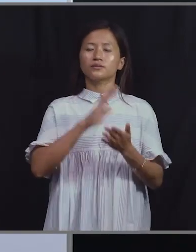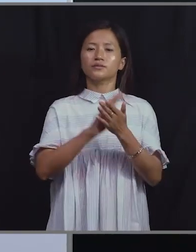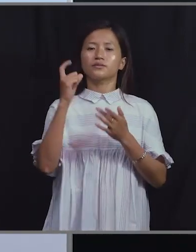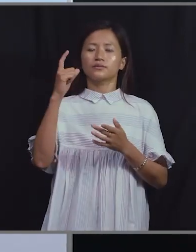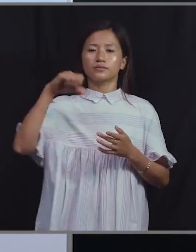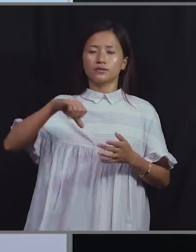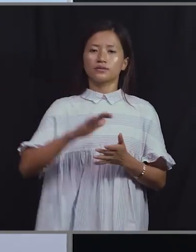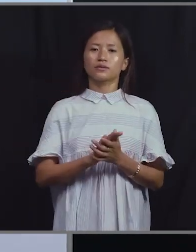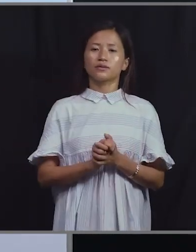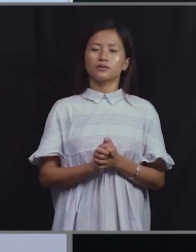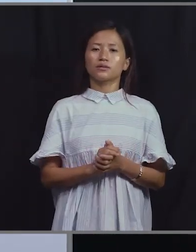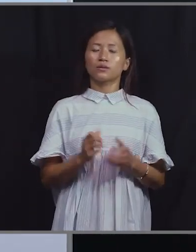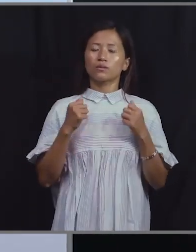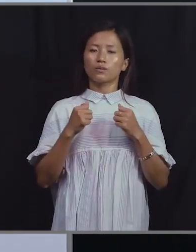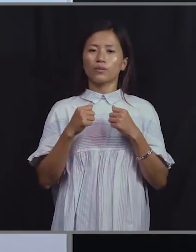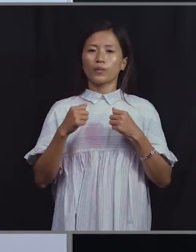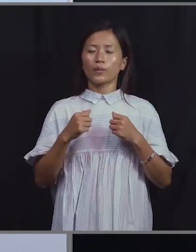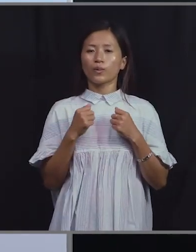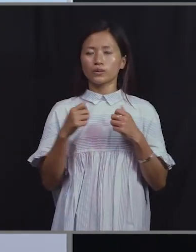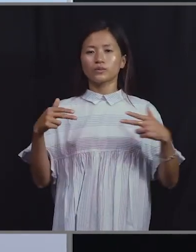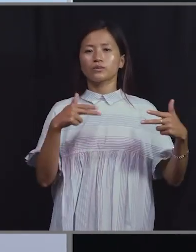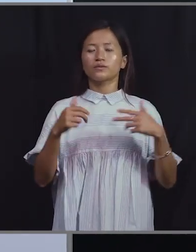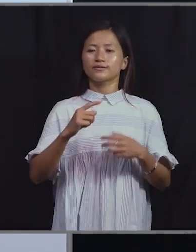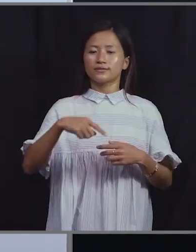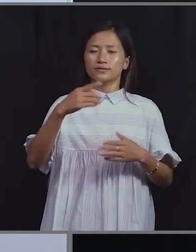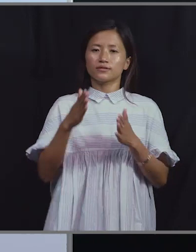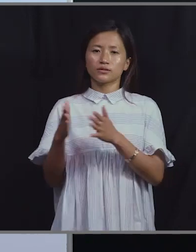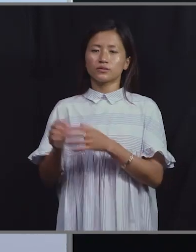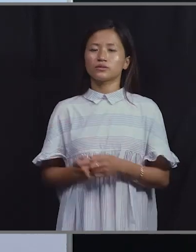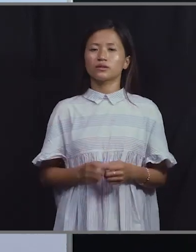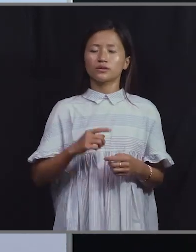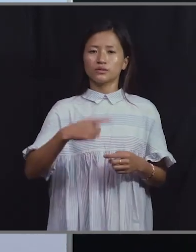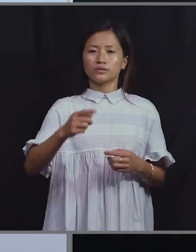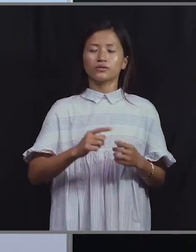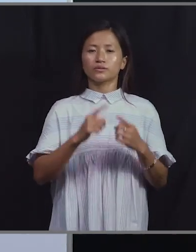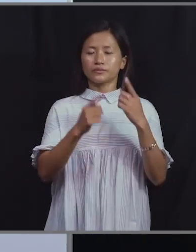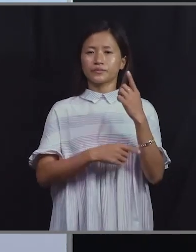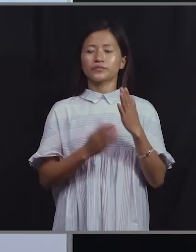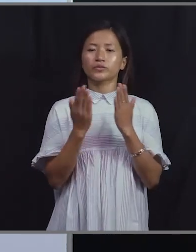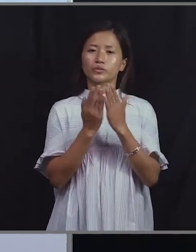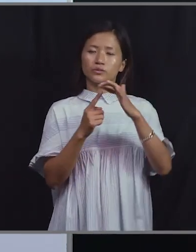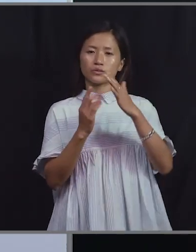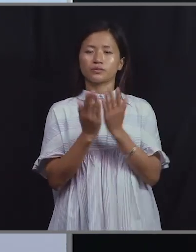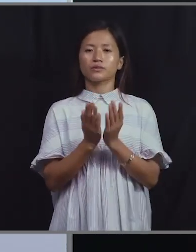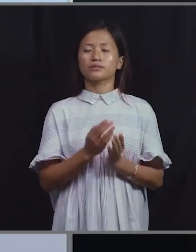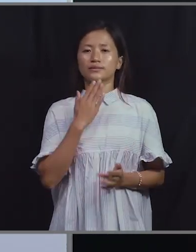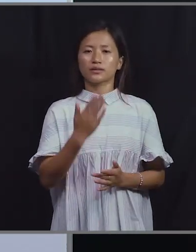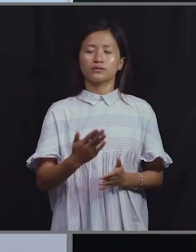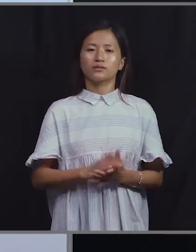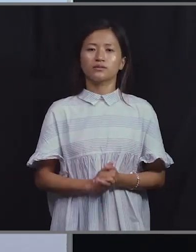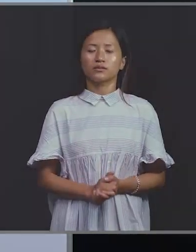is on Cold War. In the next session, we'll continue with a new topic. That's all for this session. Thank you.